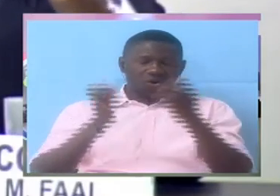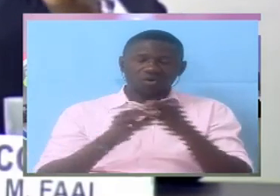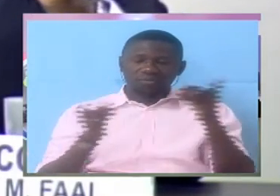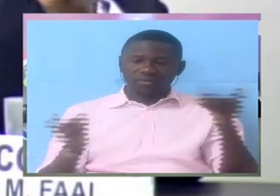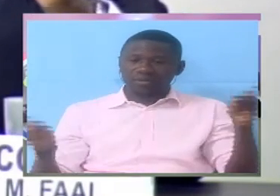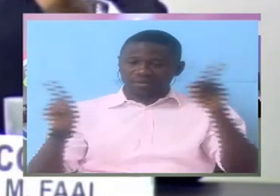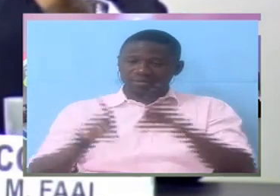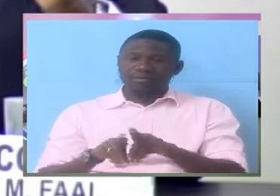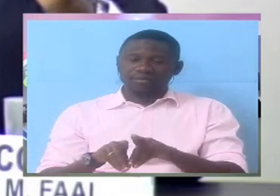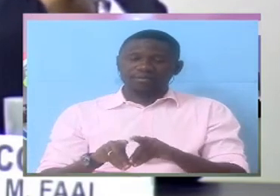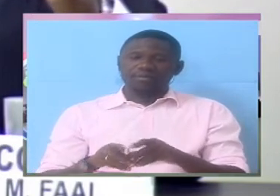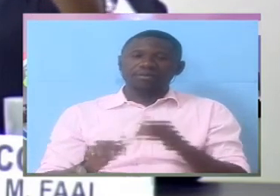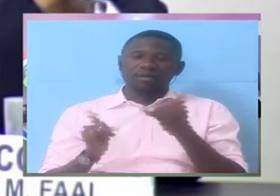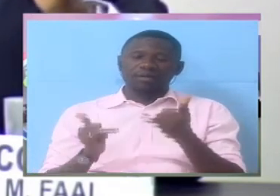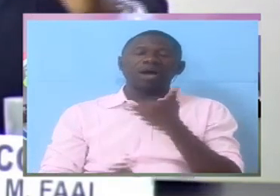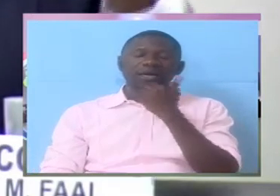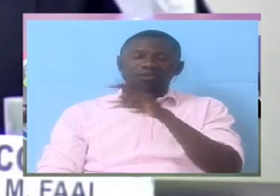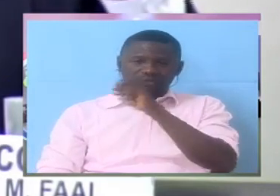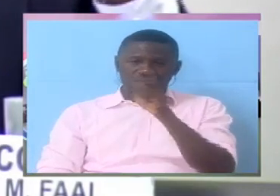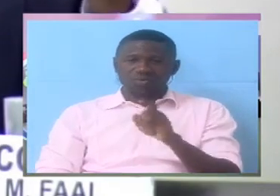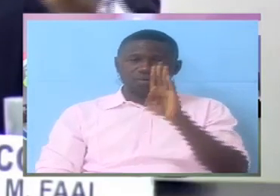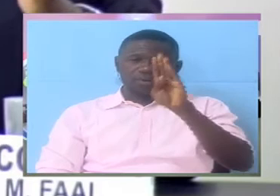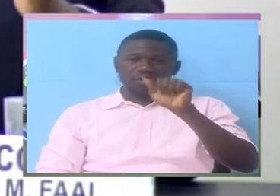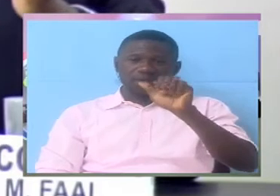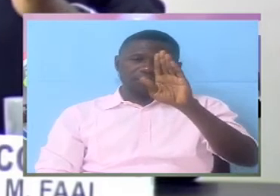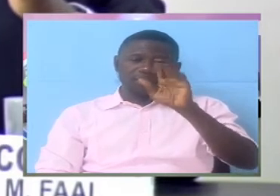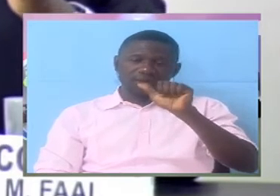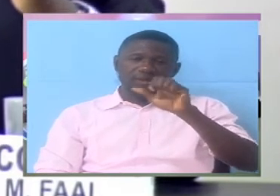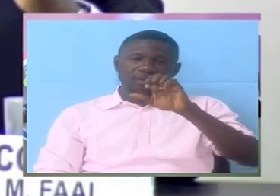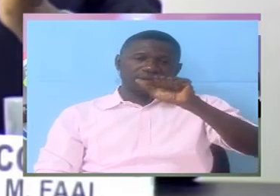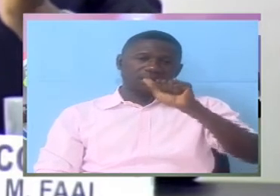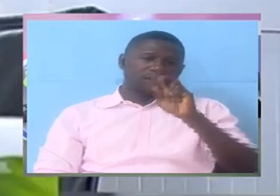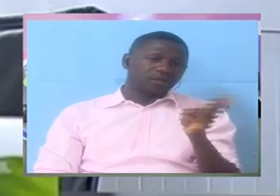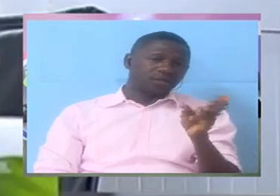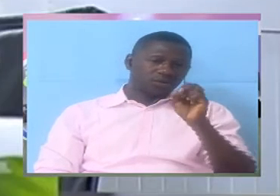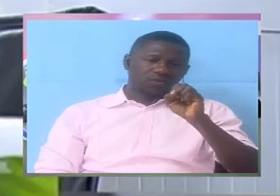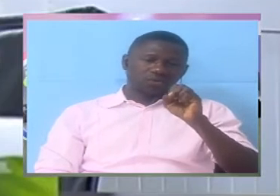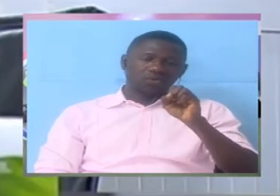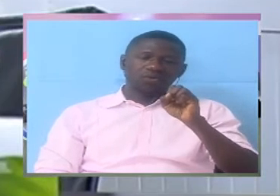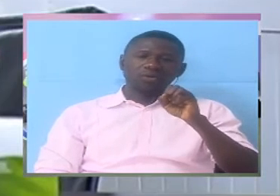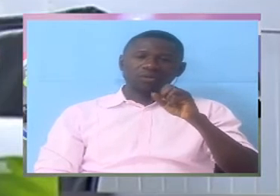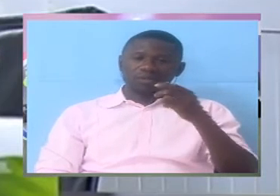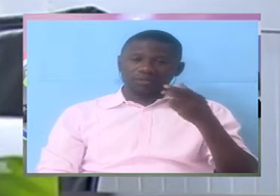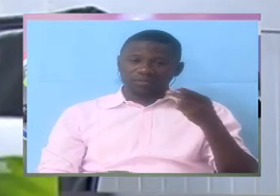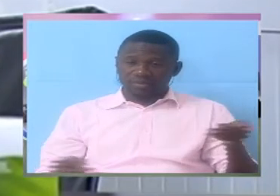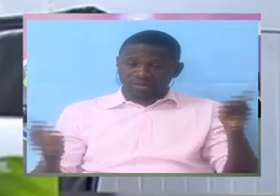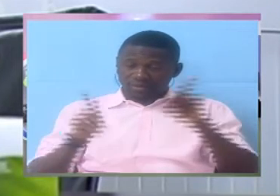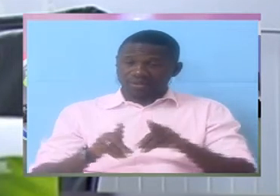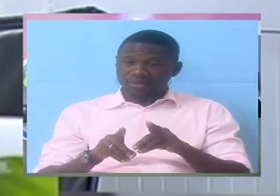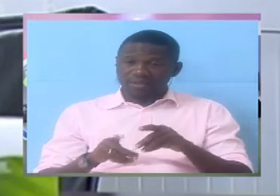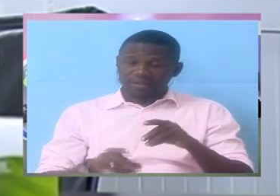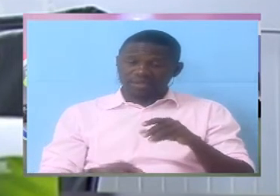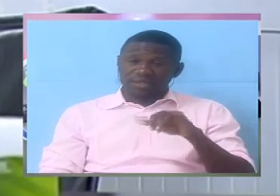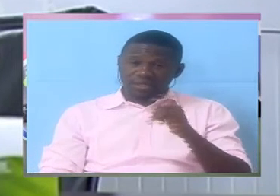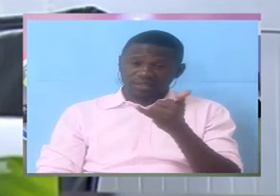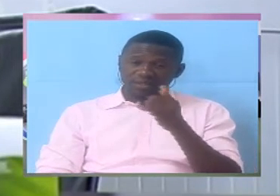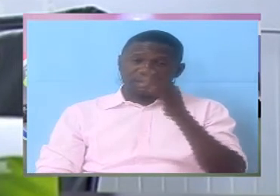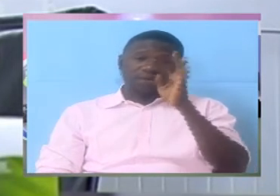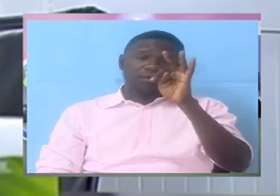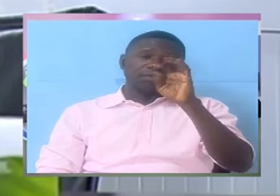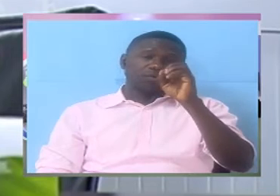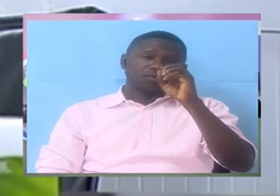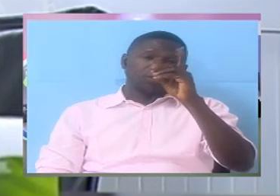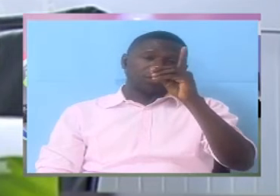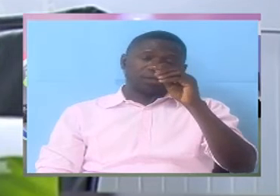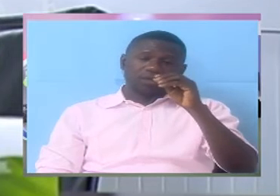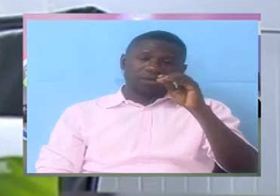he participate? Yes, Council. Fode Bari, did he participate? Yes, Council. Baba Dindin Jobate, did he participate?